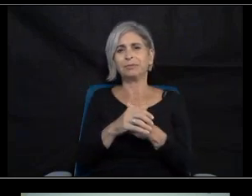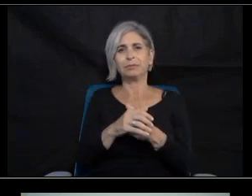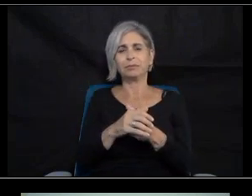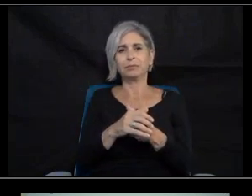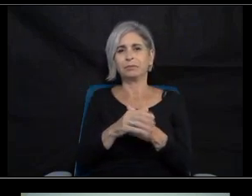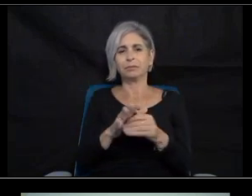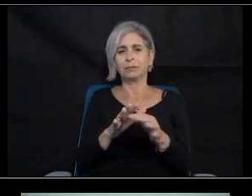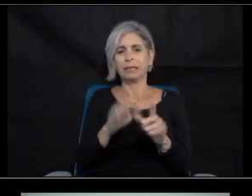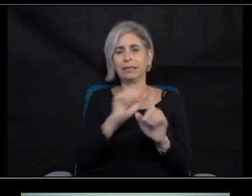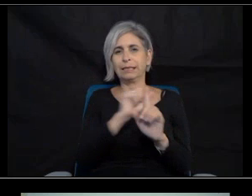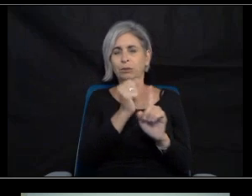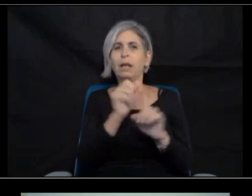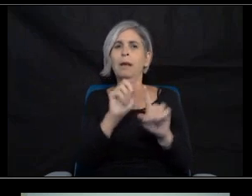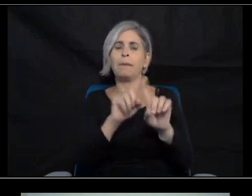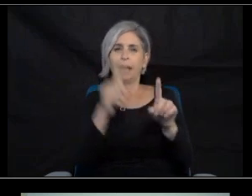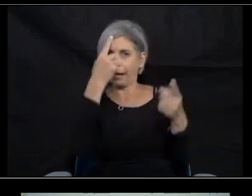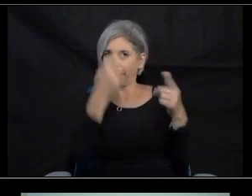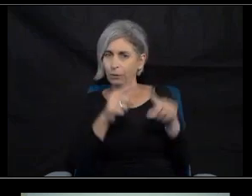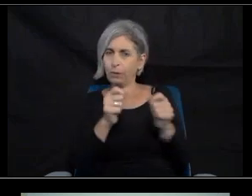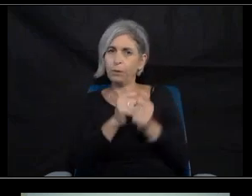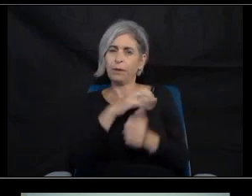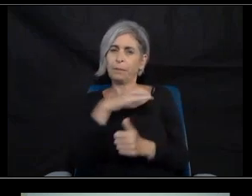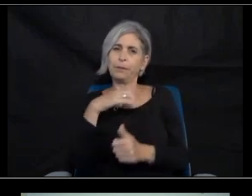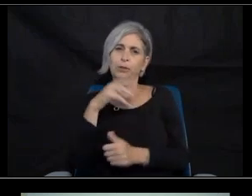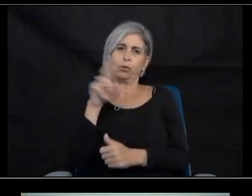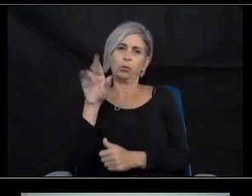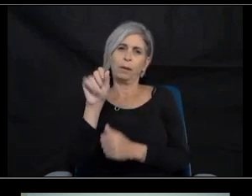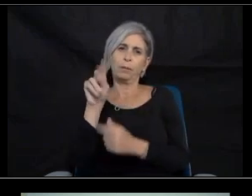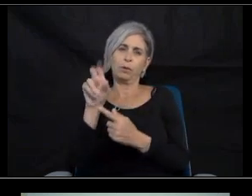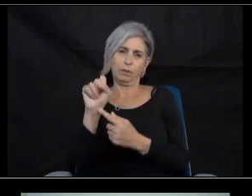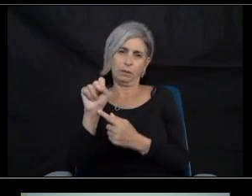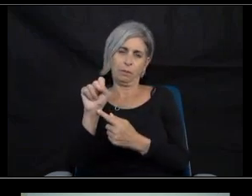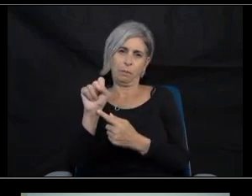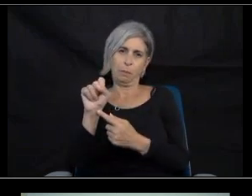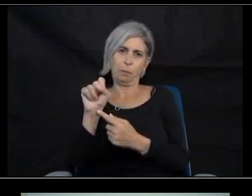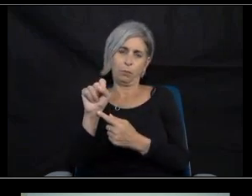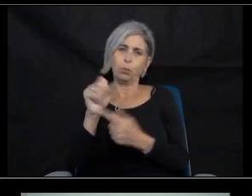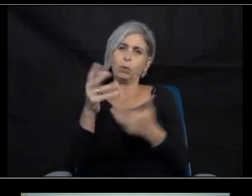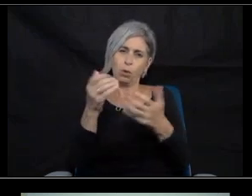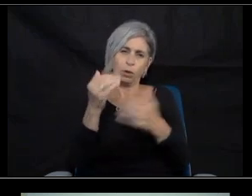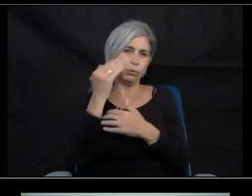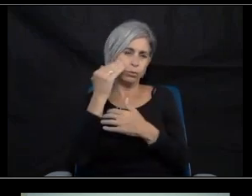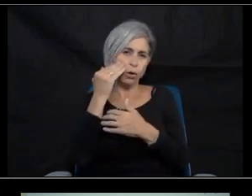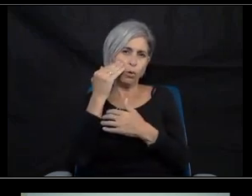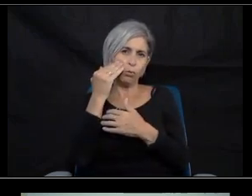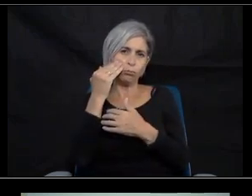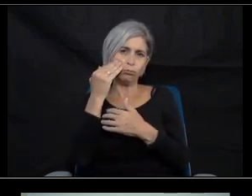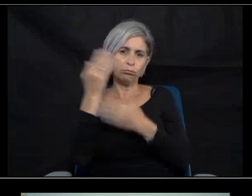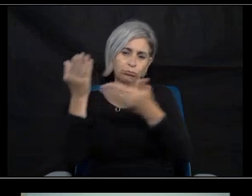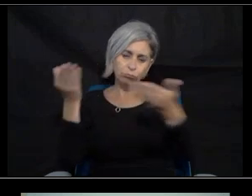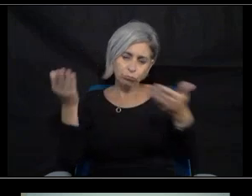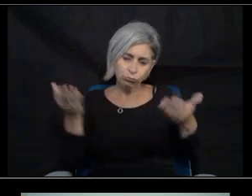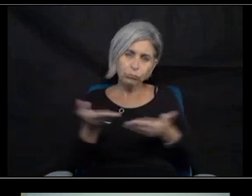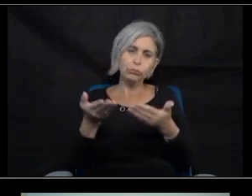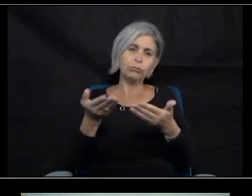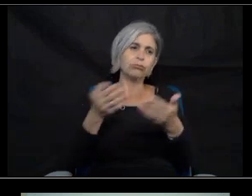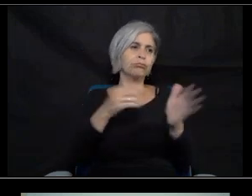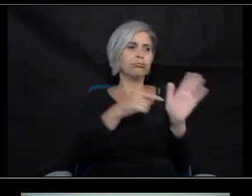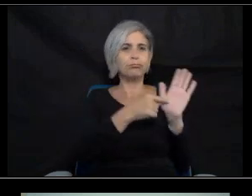that was the situation, but I do agree with Commissioner Romulus that we do like to know and bring them, you know, in front of everybody,